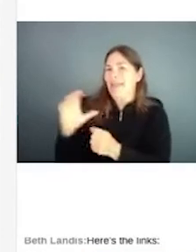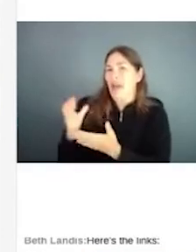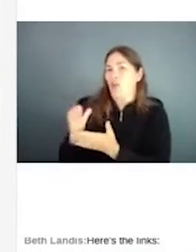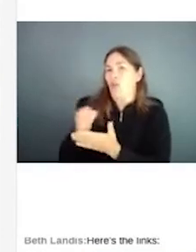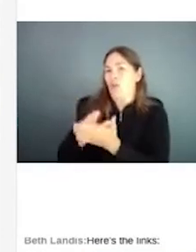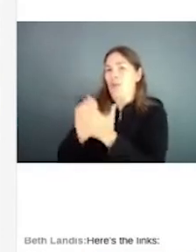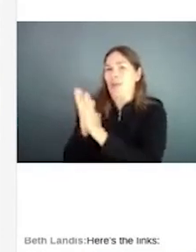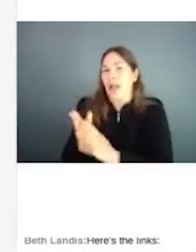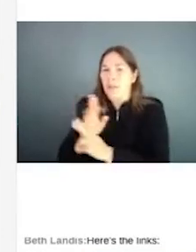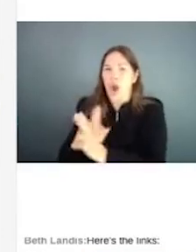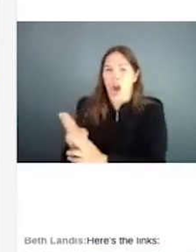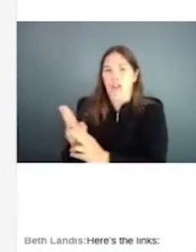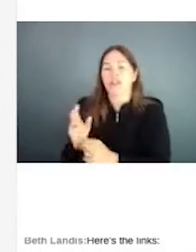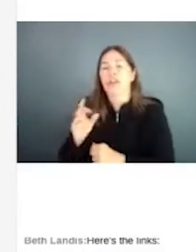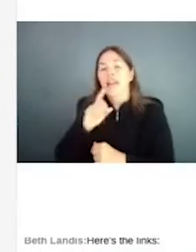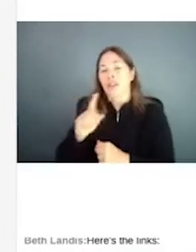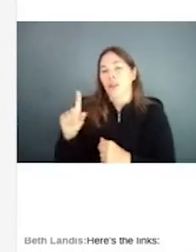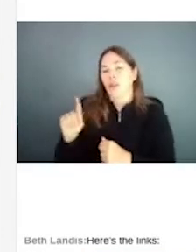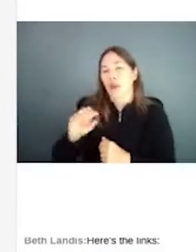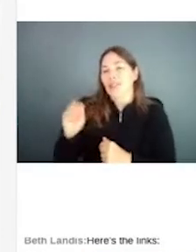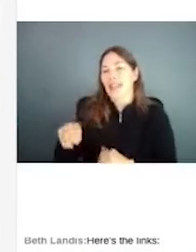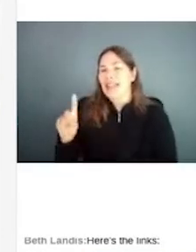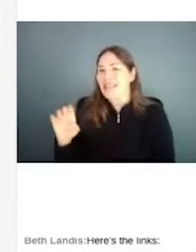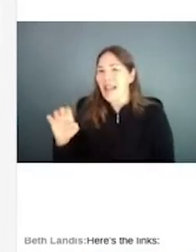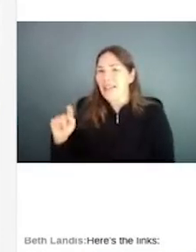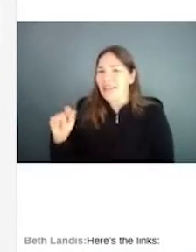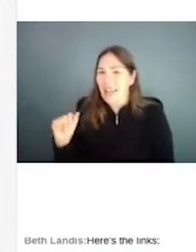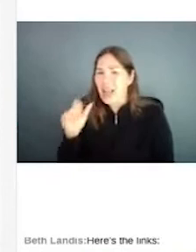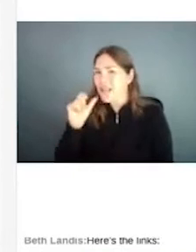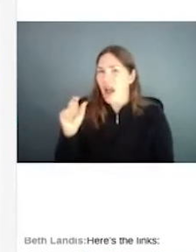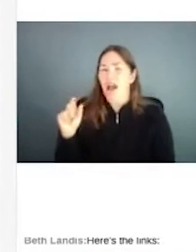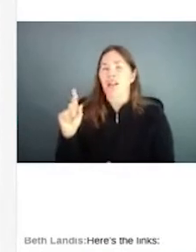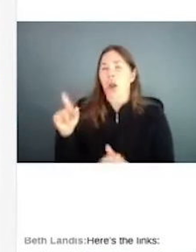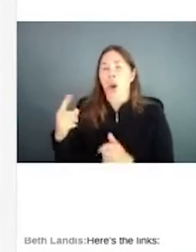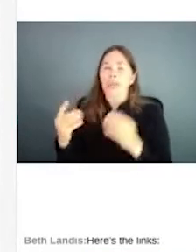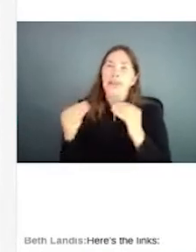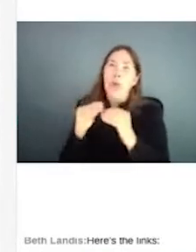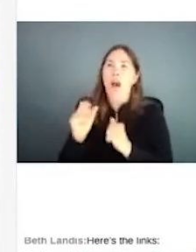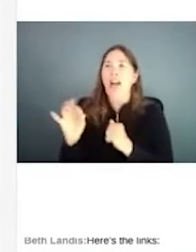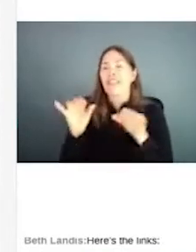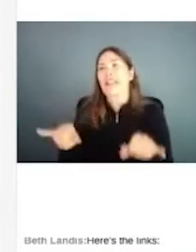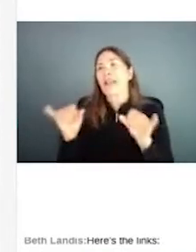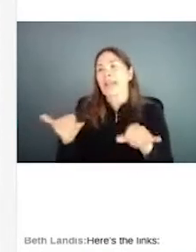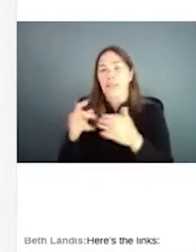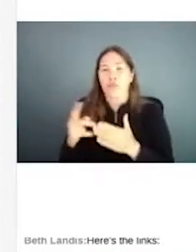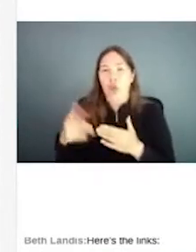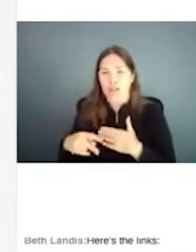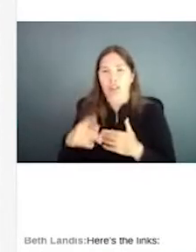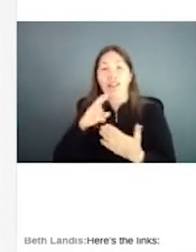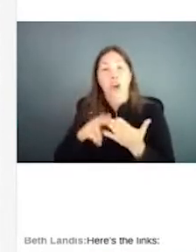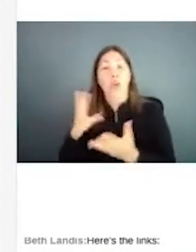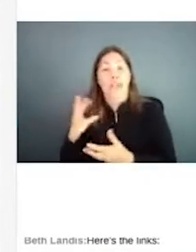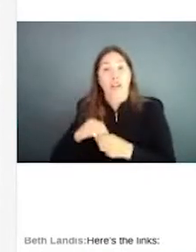It's supposed to be a 20% delta and not just more of the same projects. So we've included a